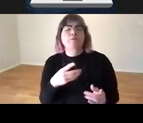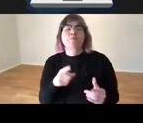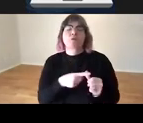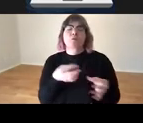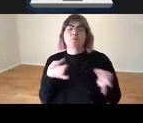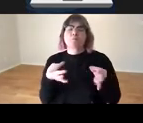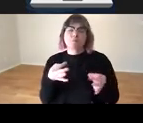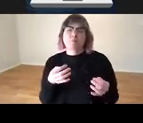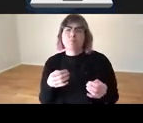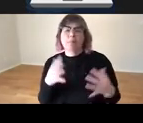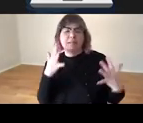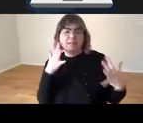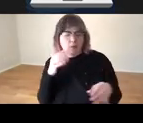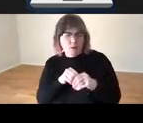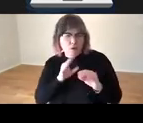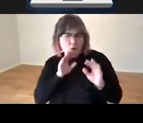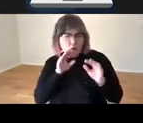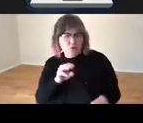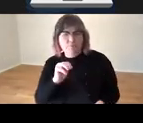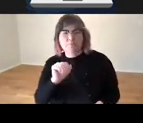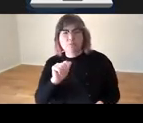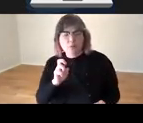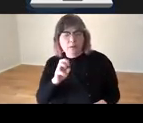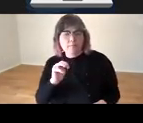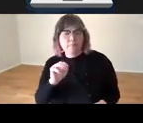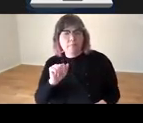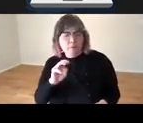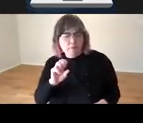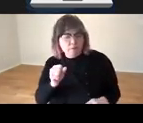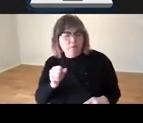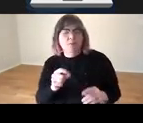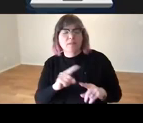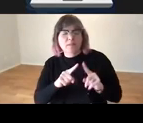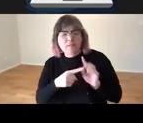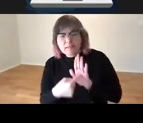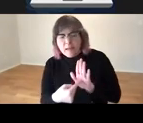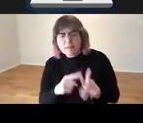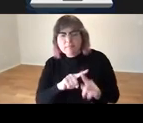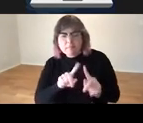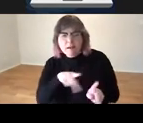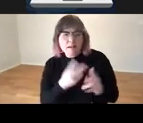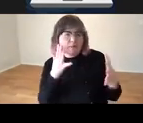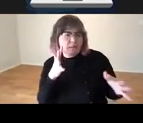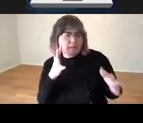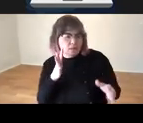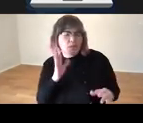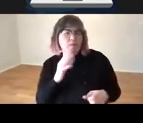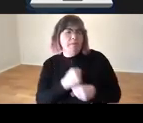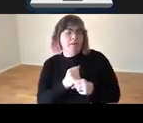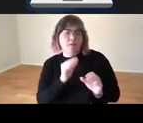about sound in the ocean and marine mammals and give you some really cool examples of the different types of sounds that these animals make in the ocean.